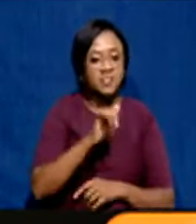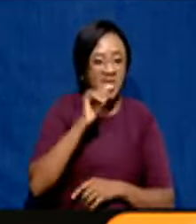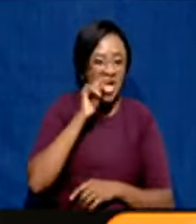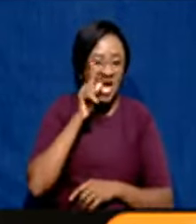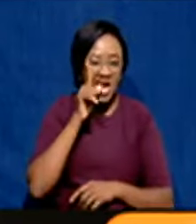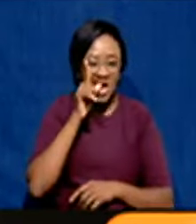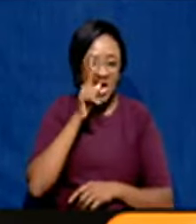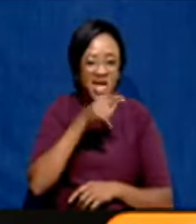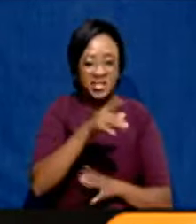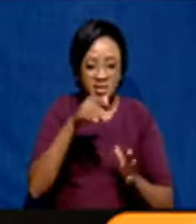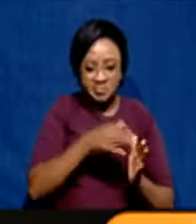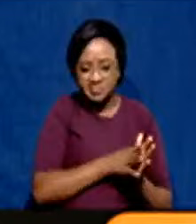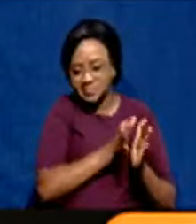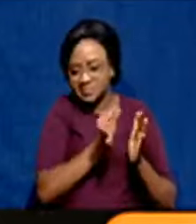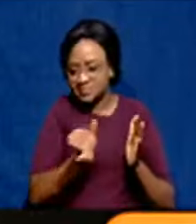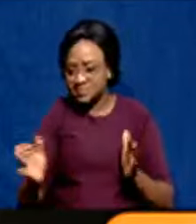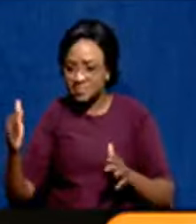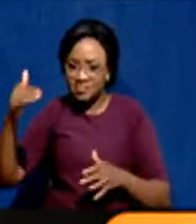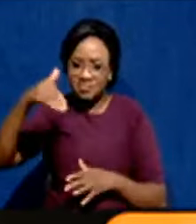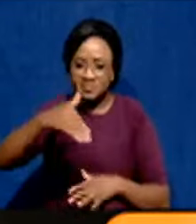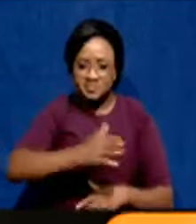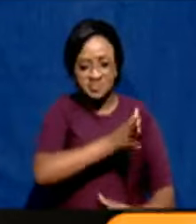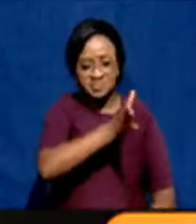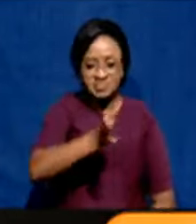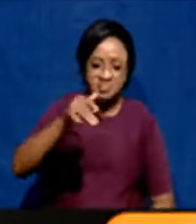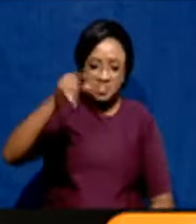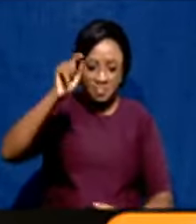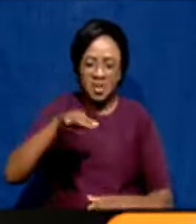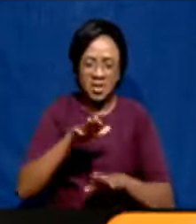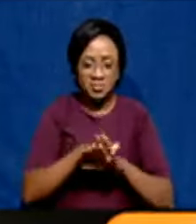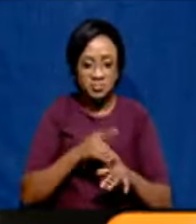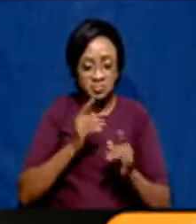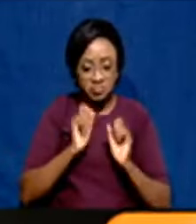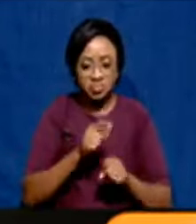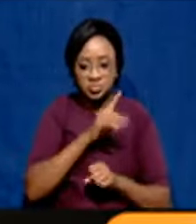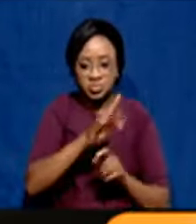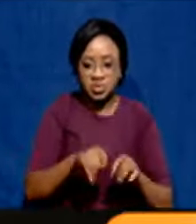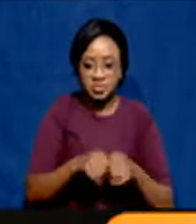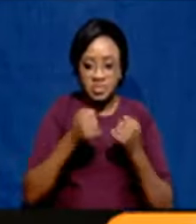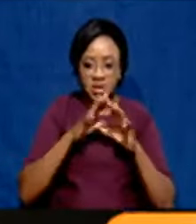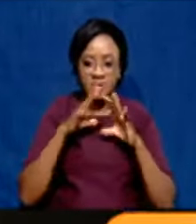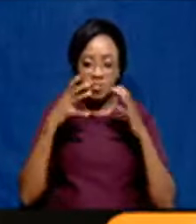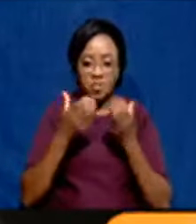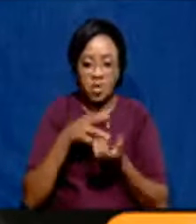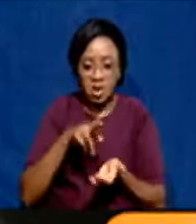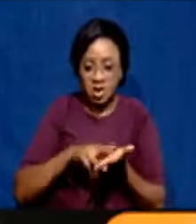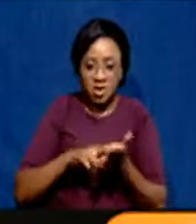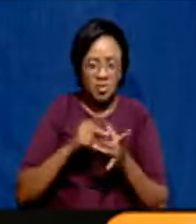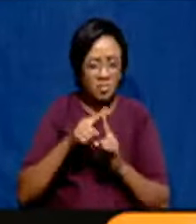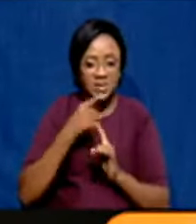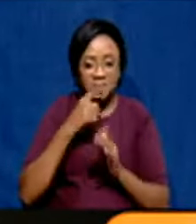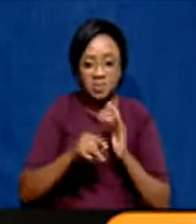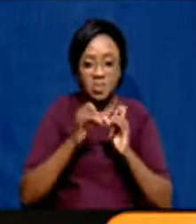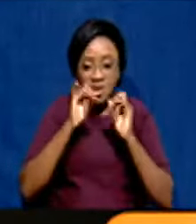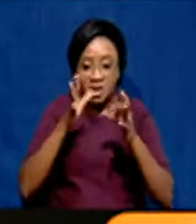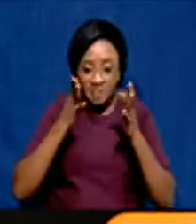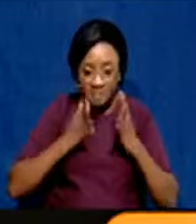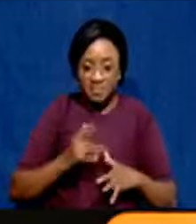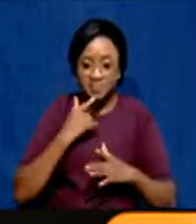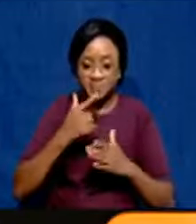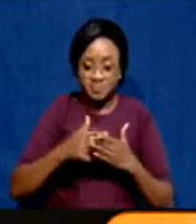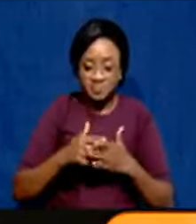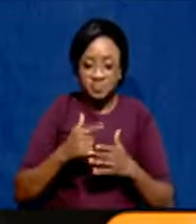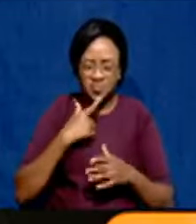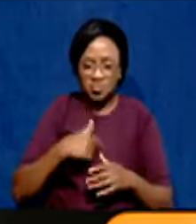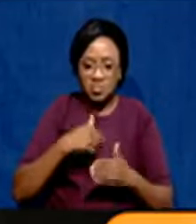of the turns and the corners, you keep slowing down, and he would have broken the world record at that particular point. And he says, if anybody told me 5 minutes